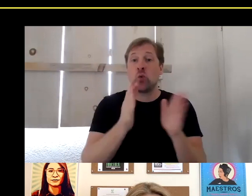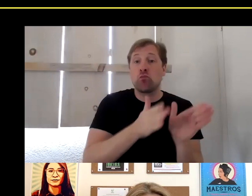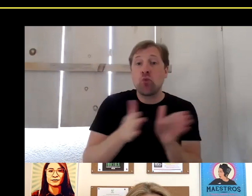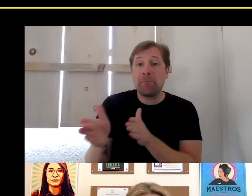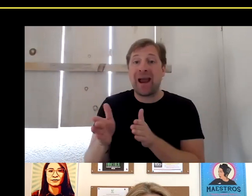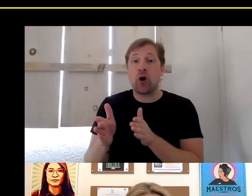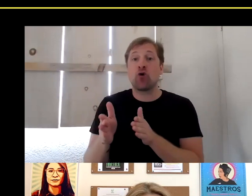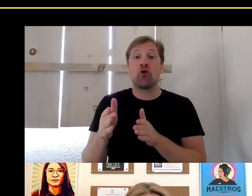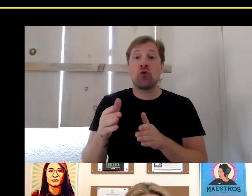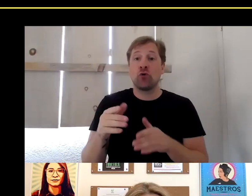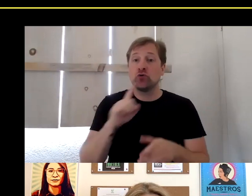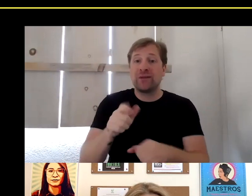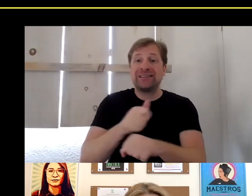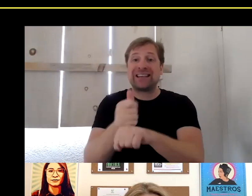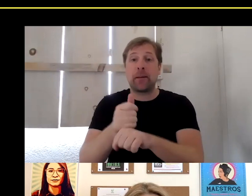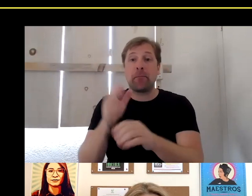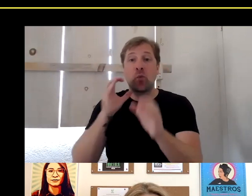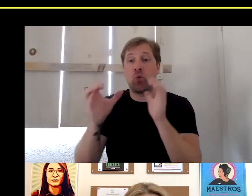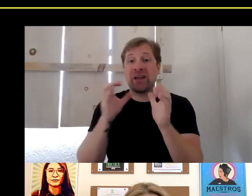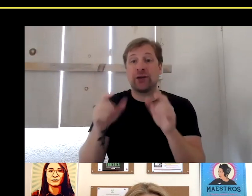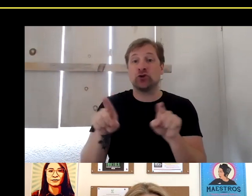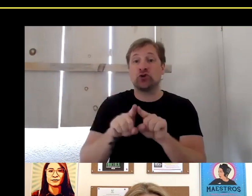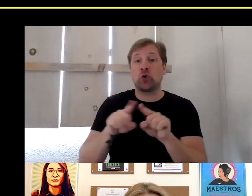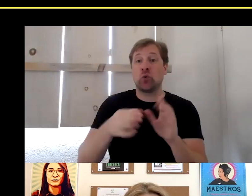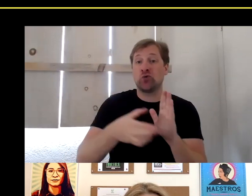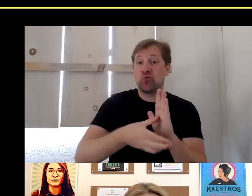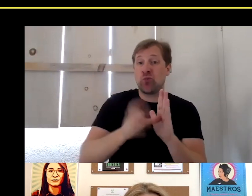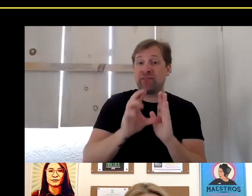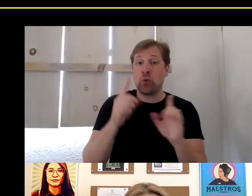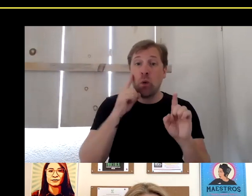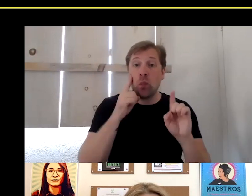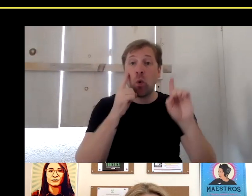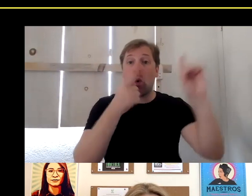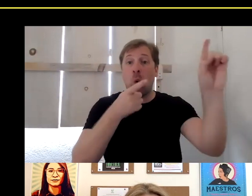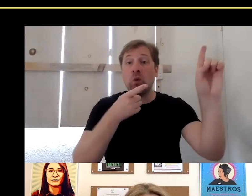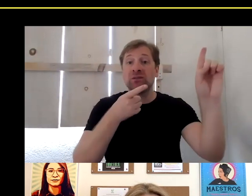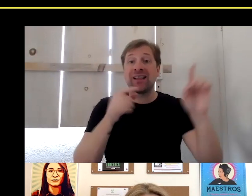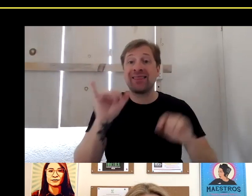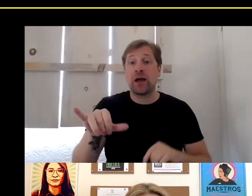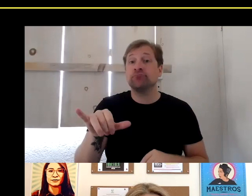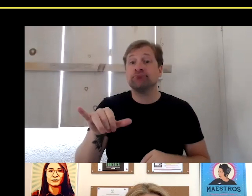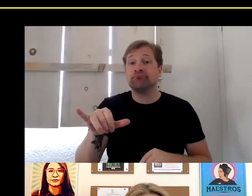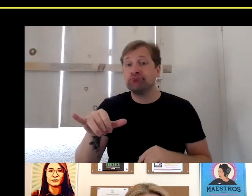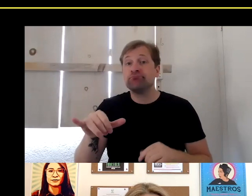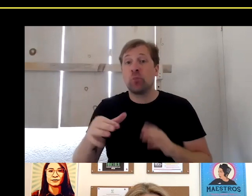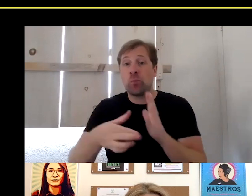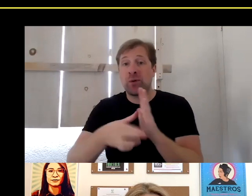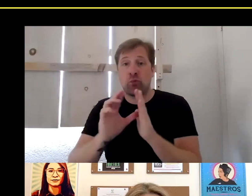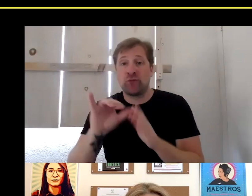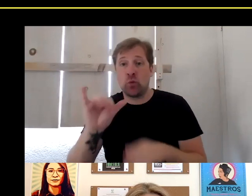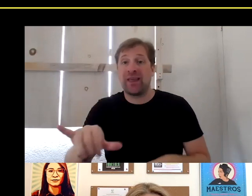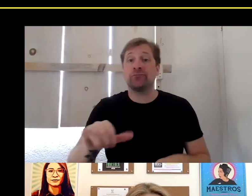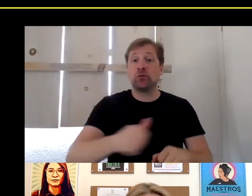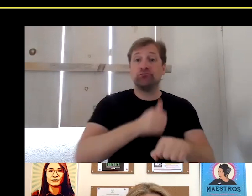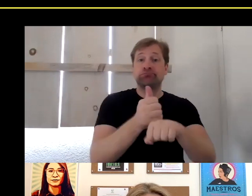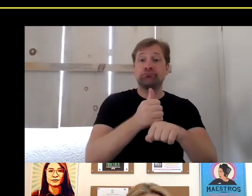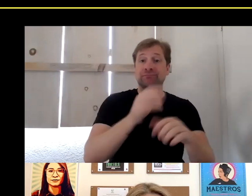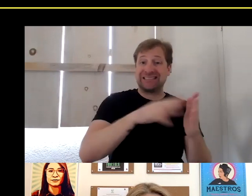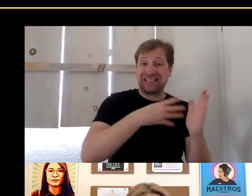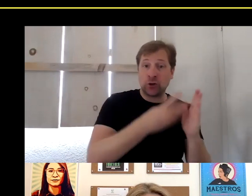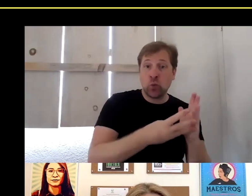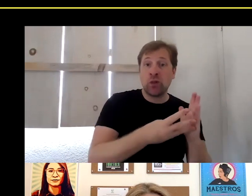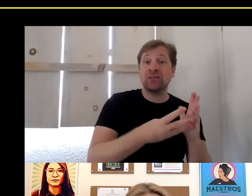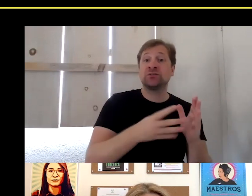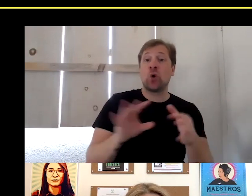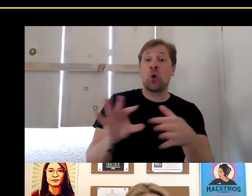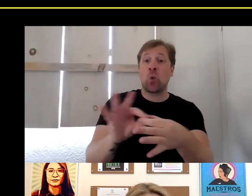our communications as well, to review the goals and objectives that we'll be looking at, setting schedules, coordinating with the